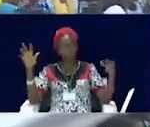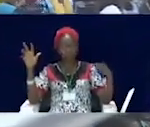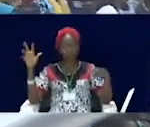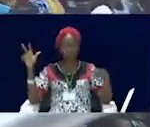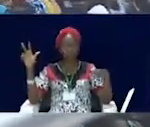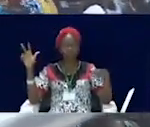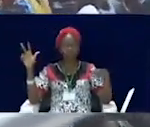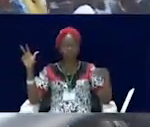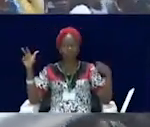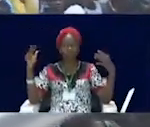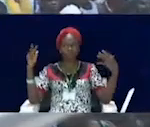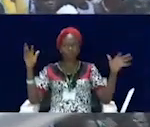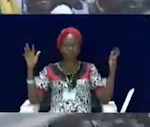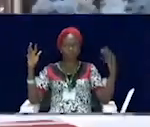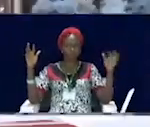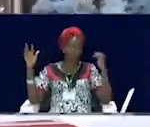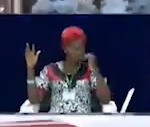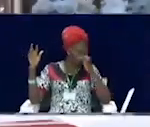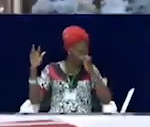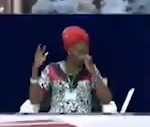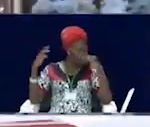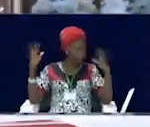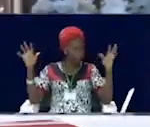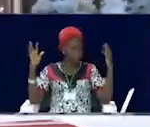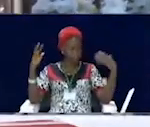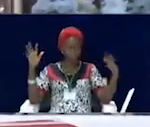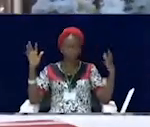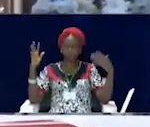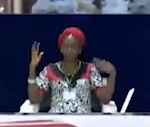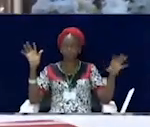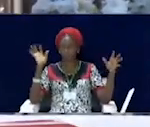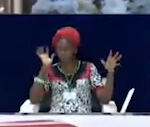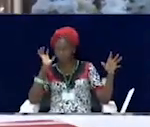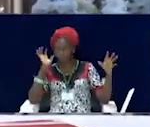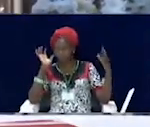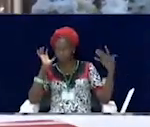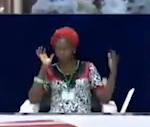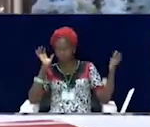2. Counselors, begin to move in now.